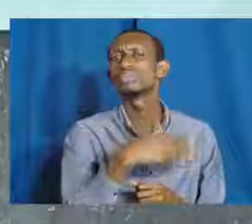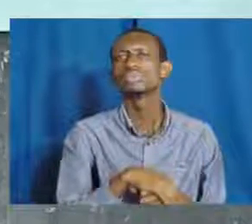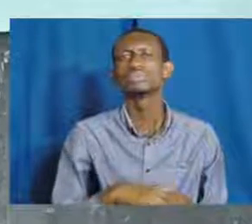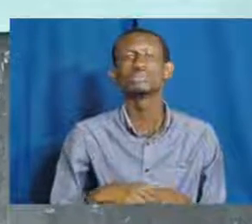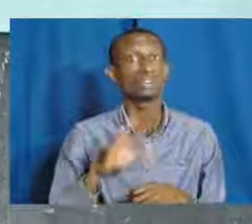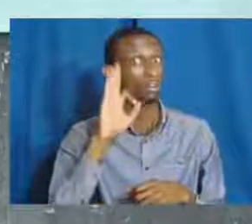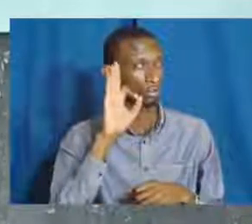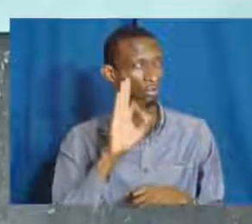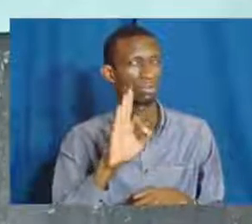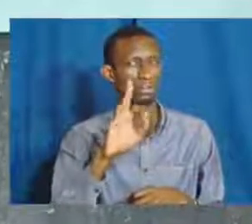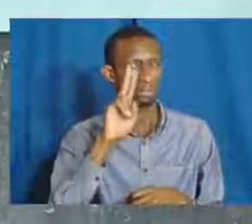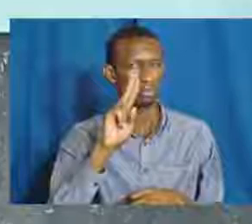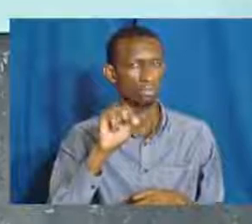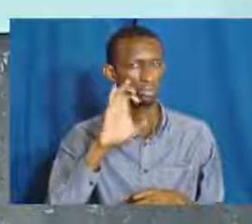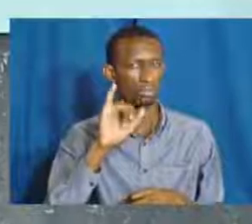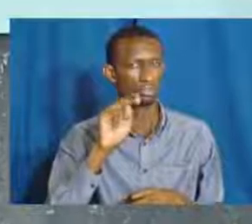The periodic function